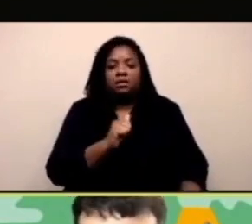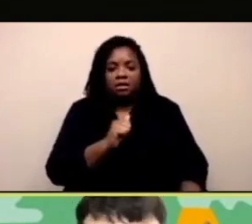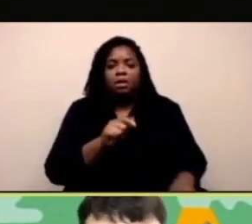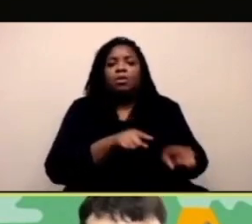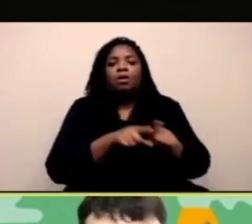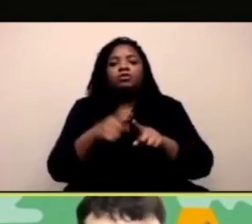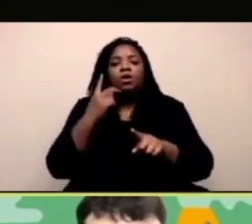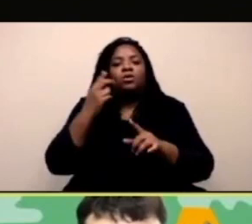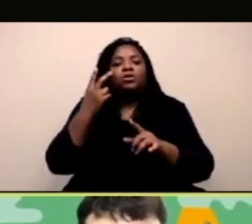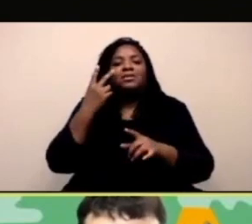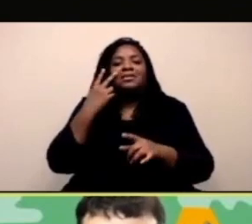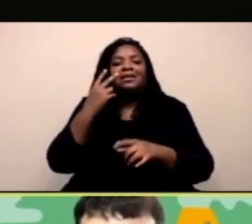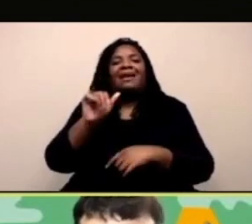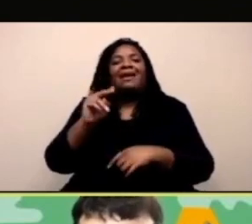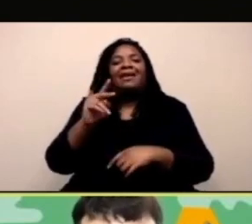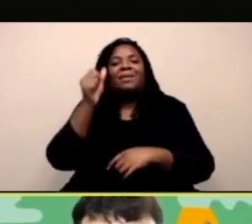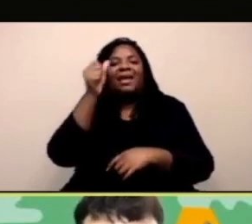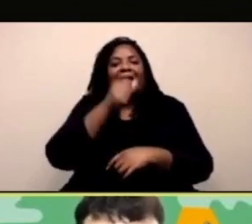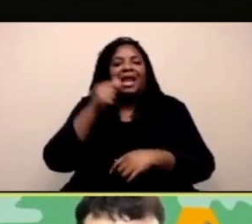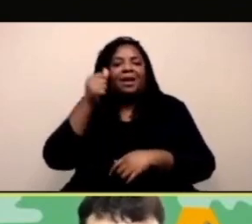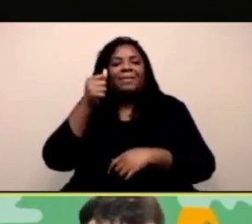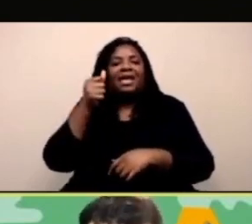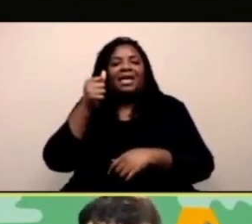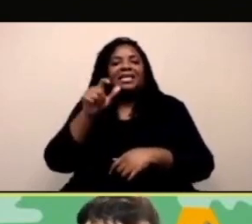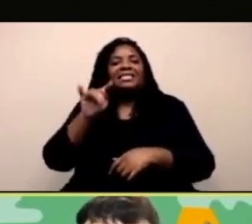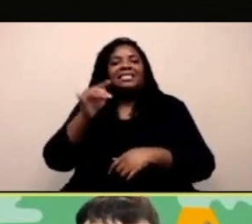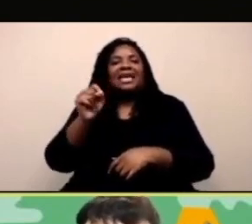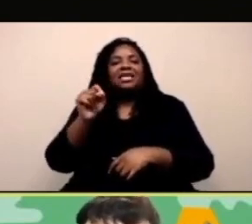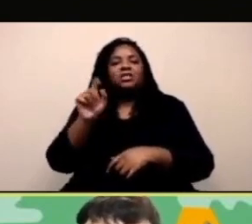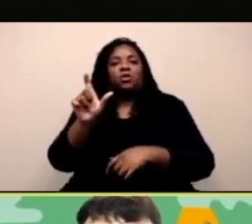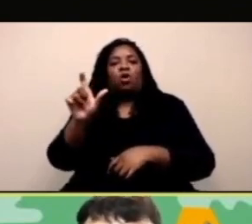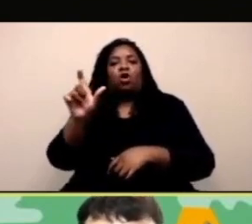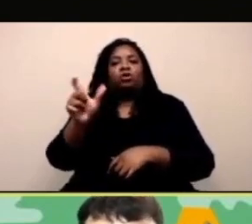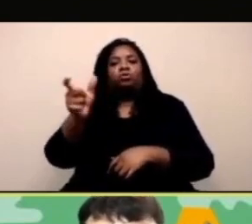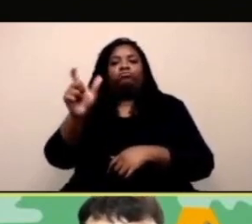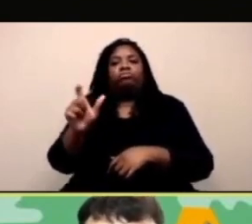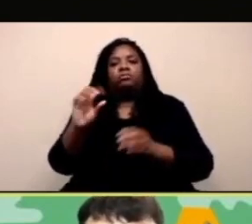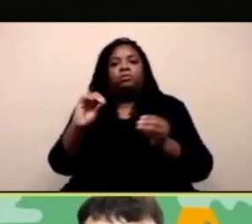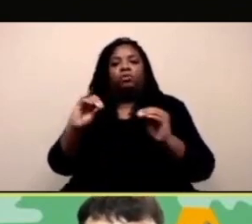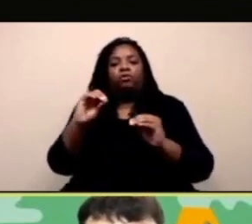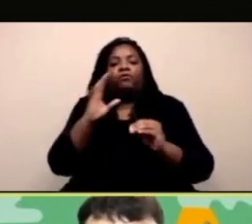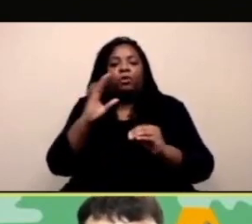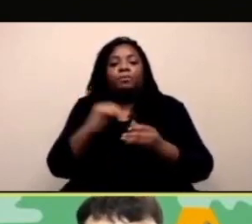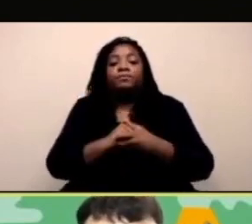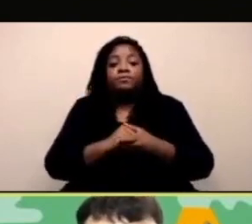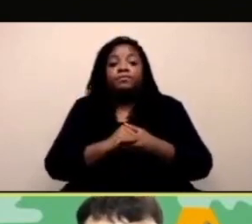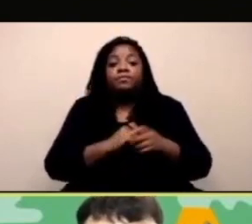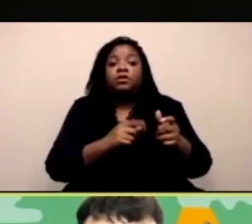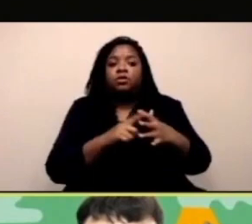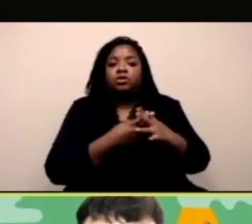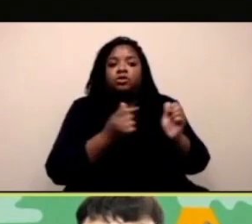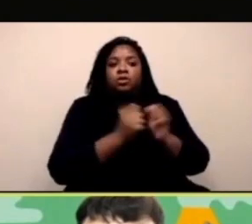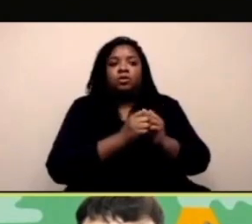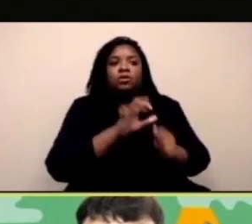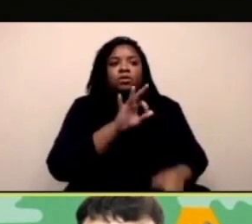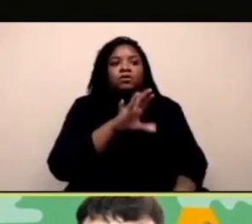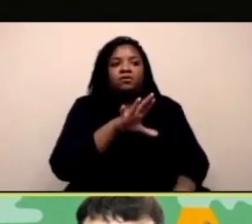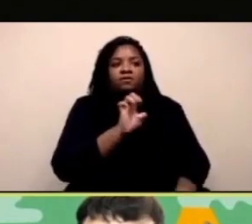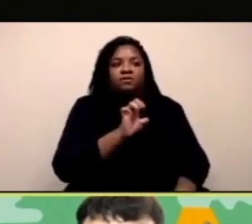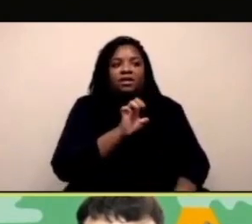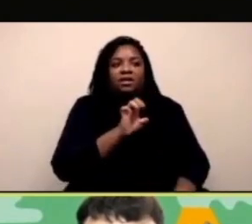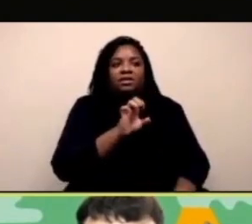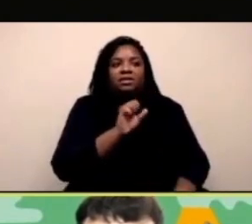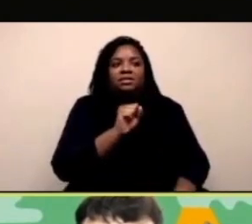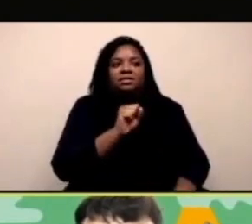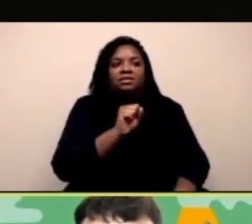in Scratch. It's really fun. But so let's dive in to face sensing.